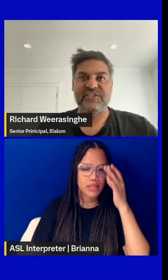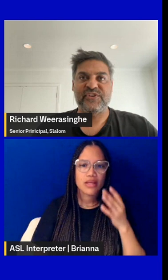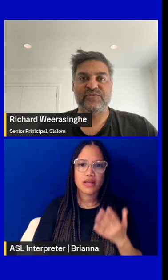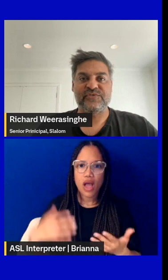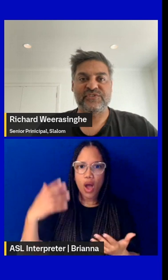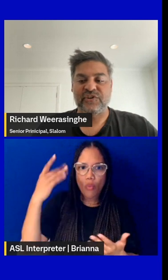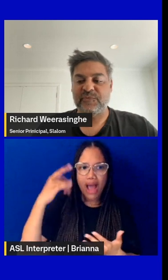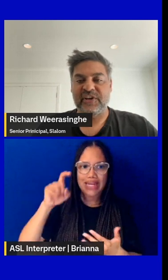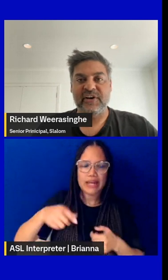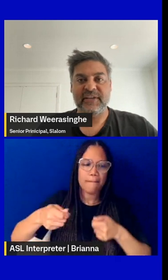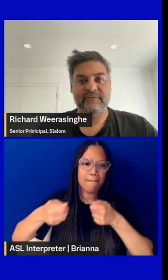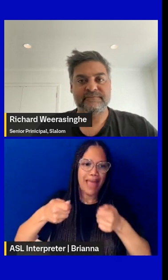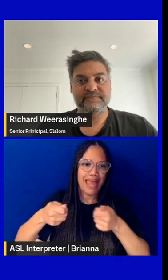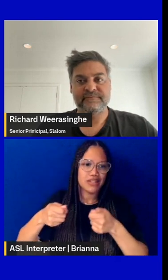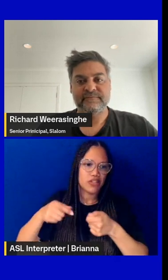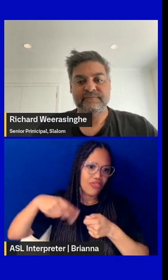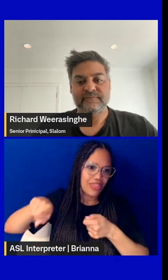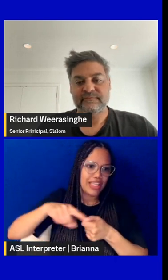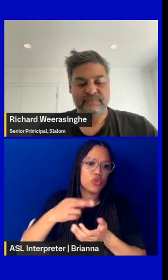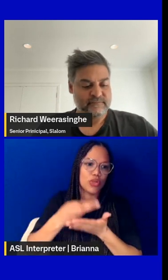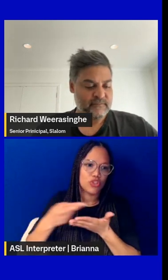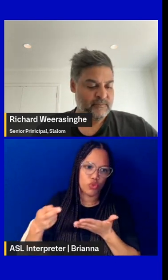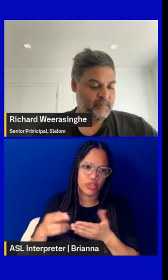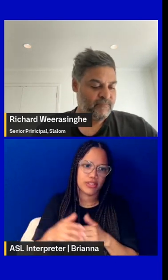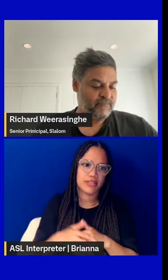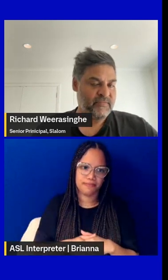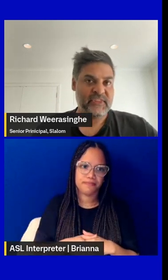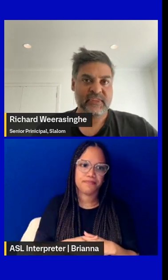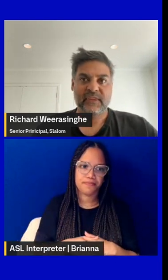manage these resources on OpenAI.